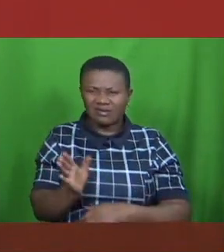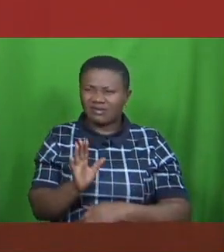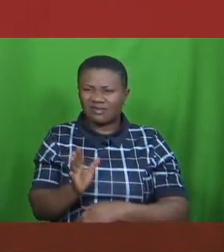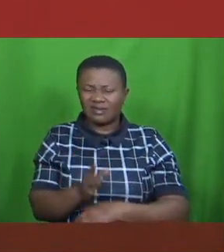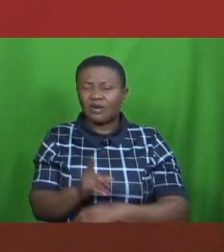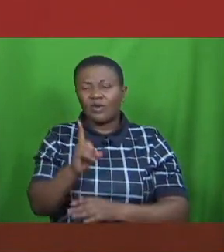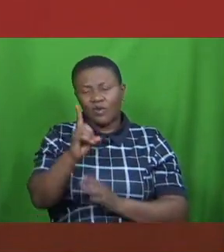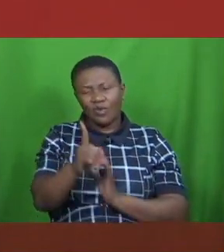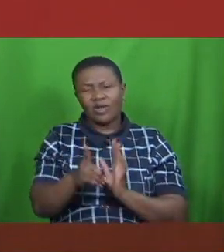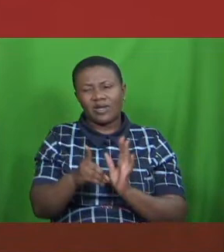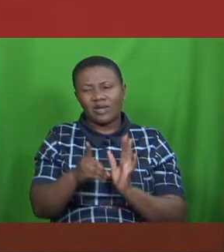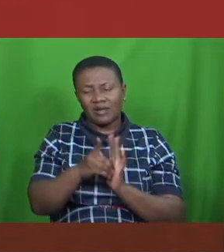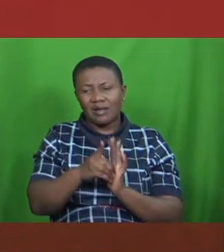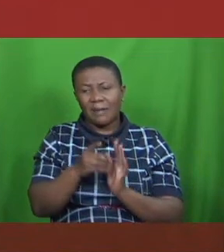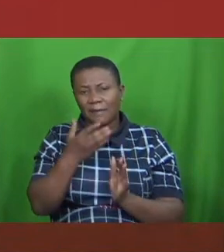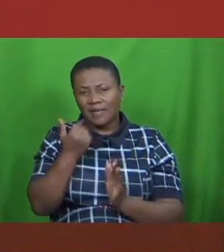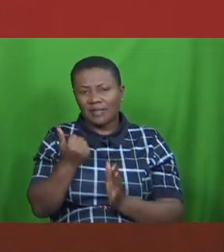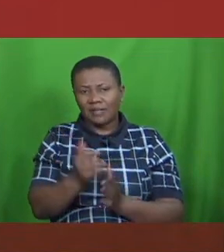1 hour.